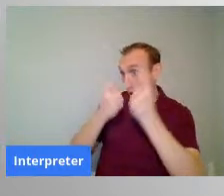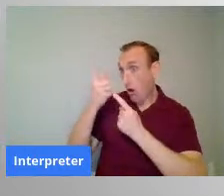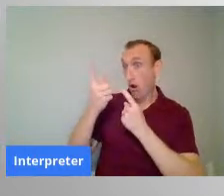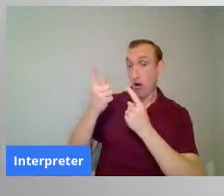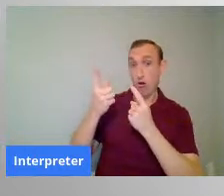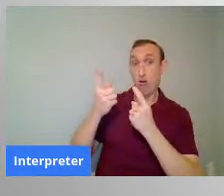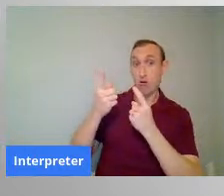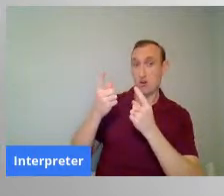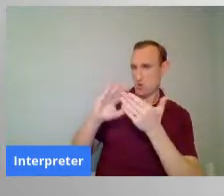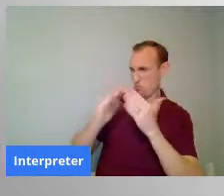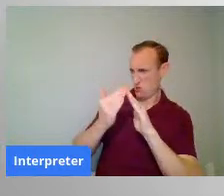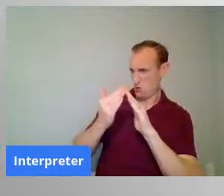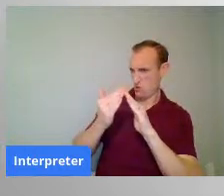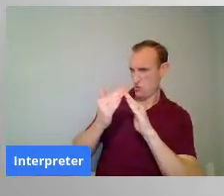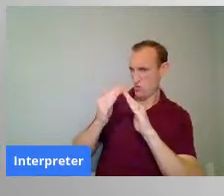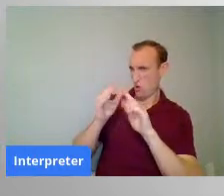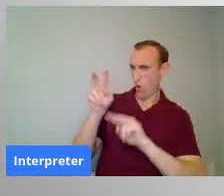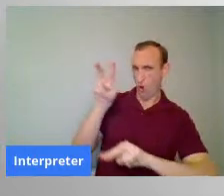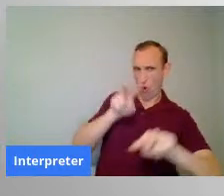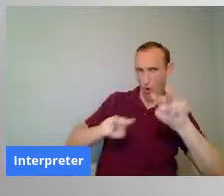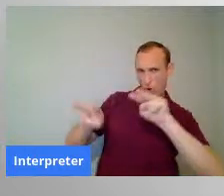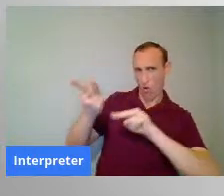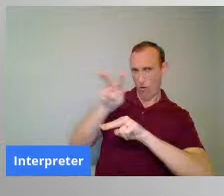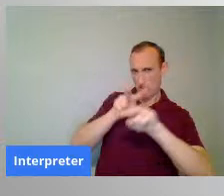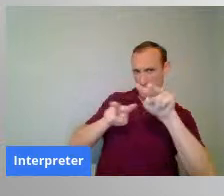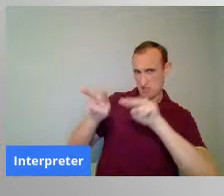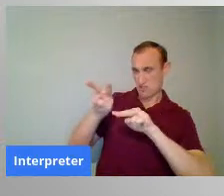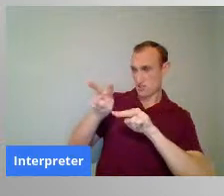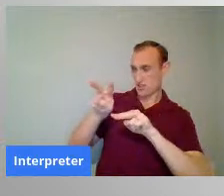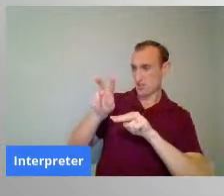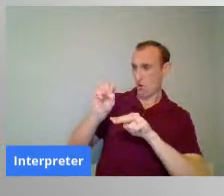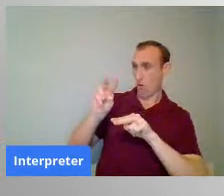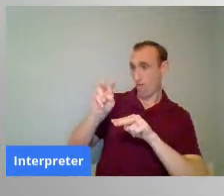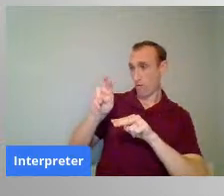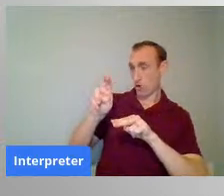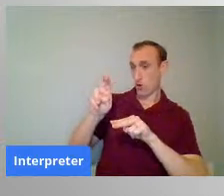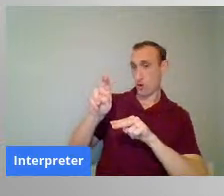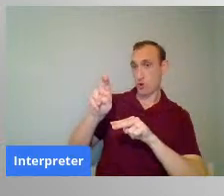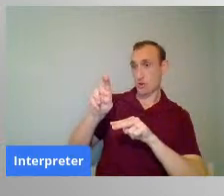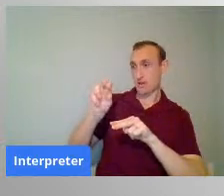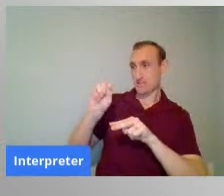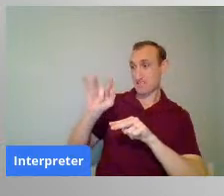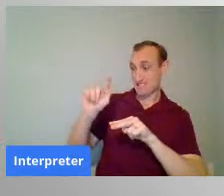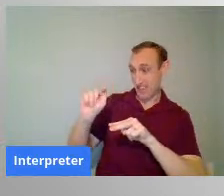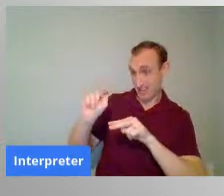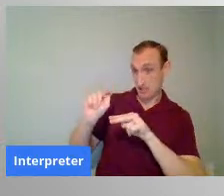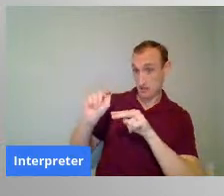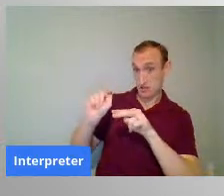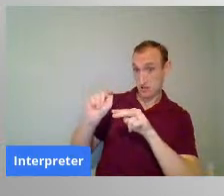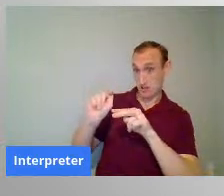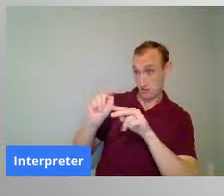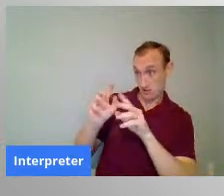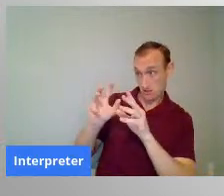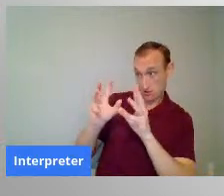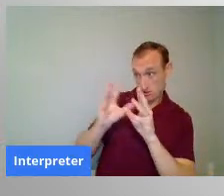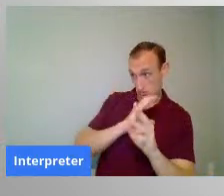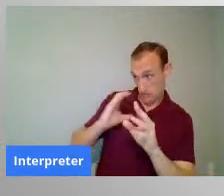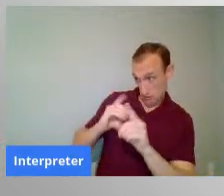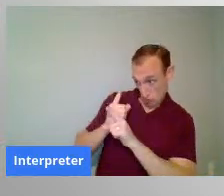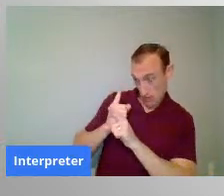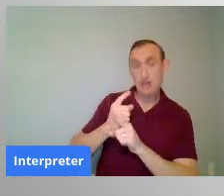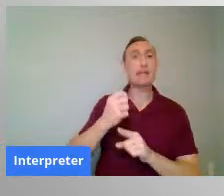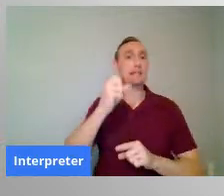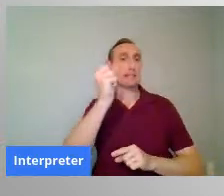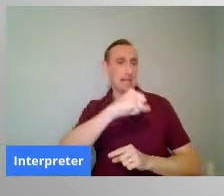Oversight Committee, right? Yes, ma'am. And I'm Okay. just a representative. I don't do a lot of talking except as a representative of the